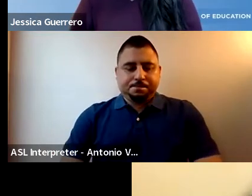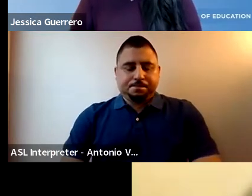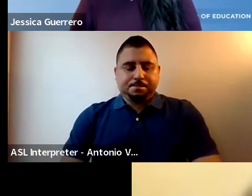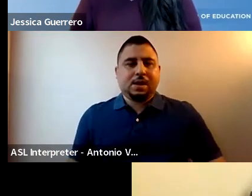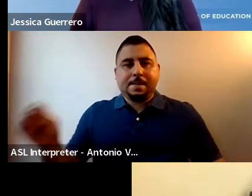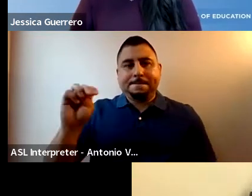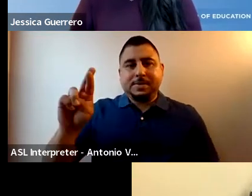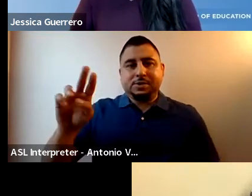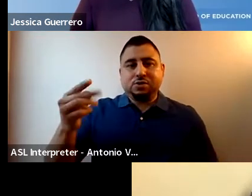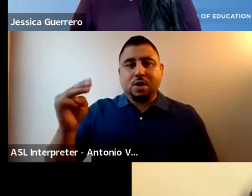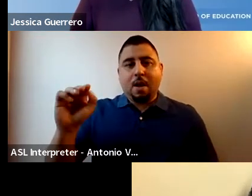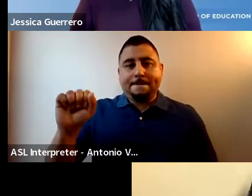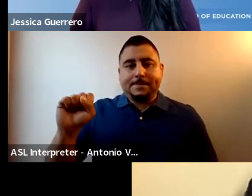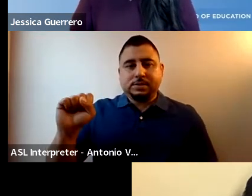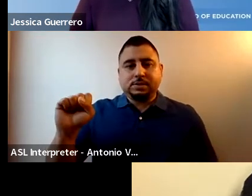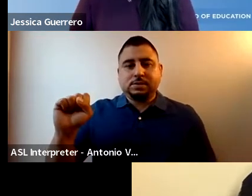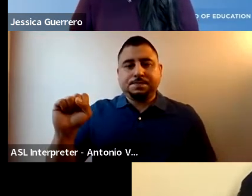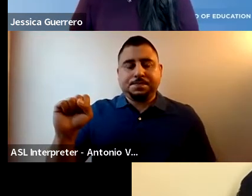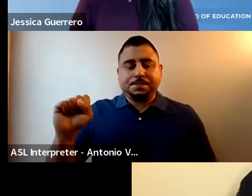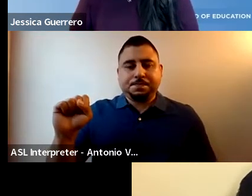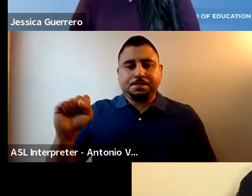Mr. Thomas?